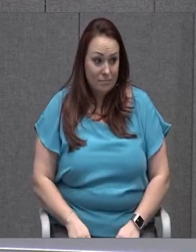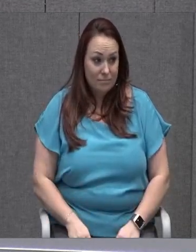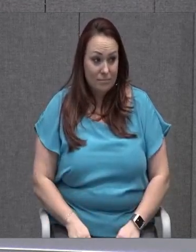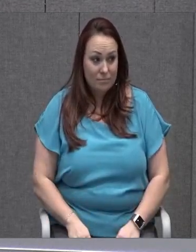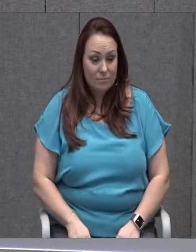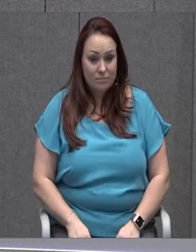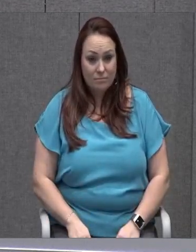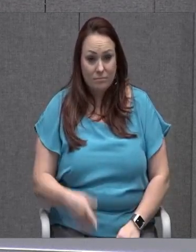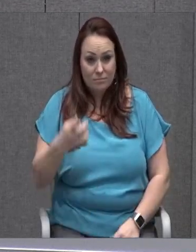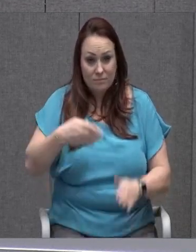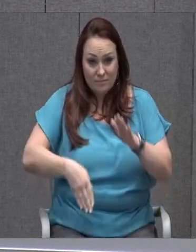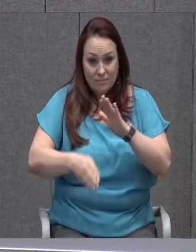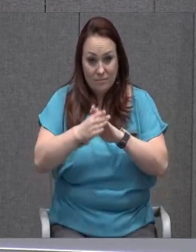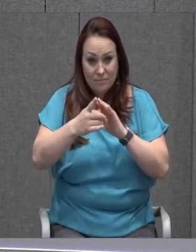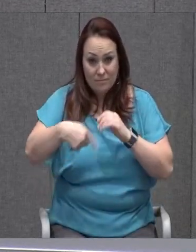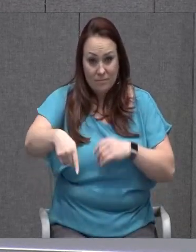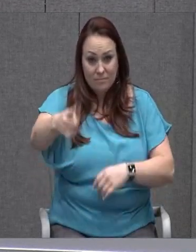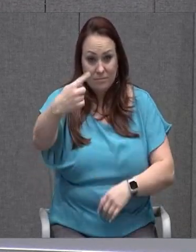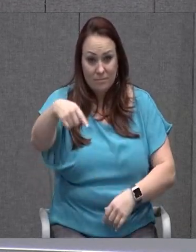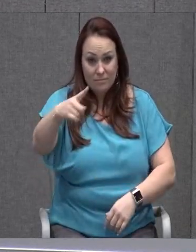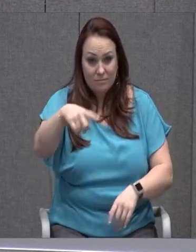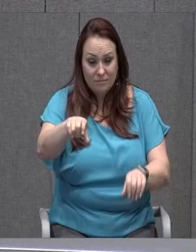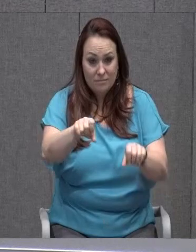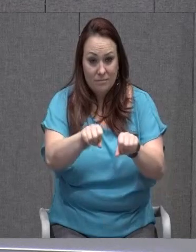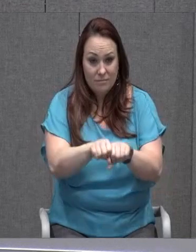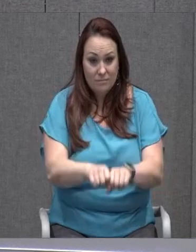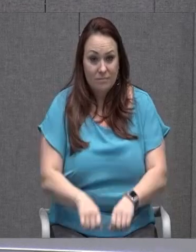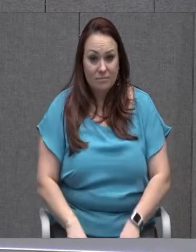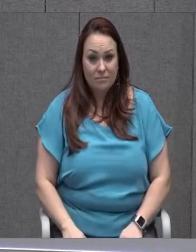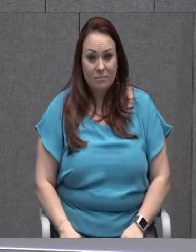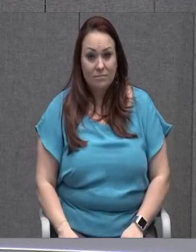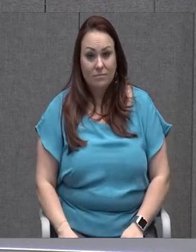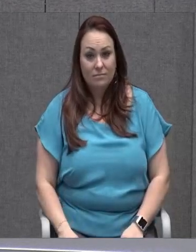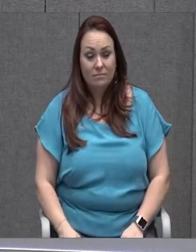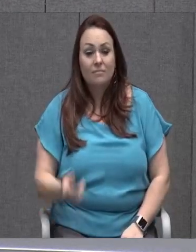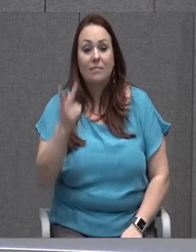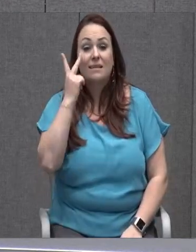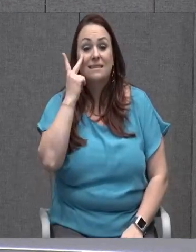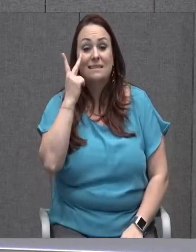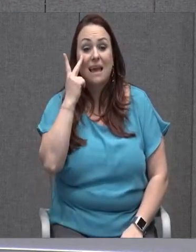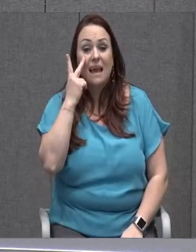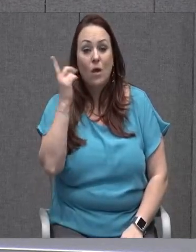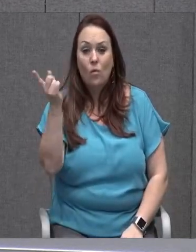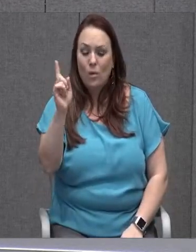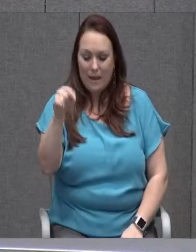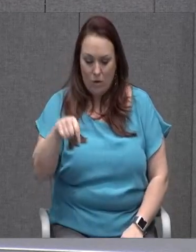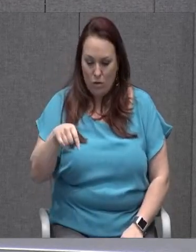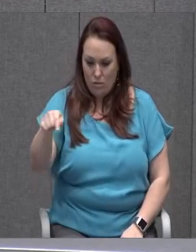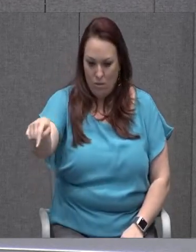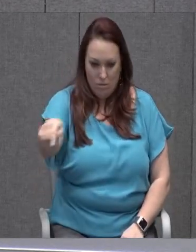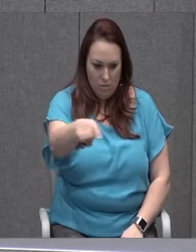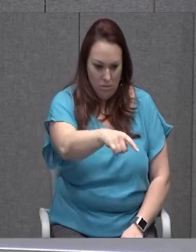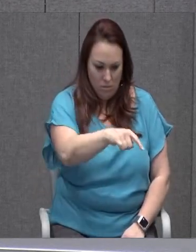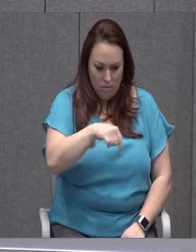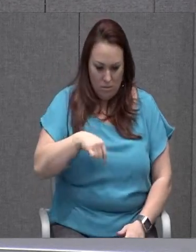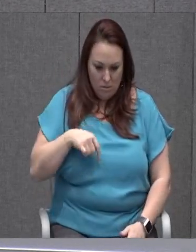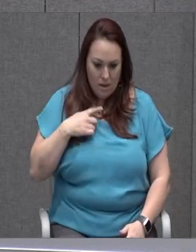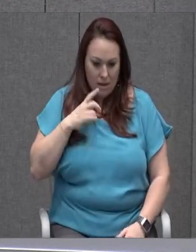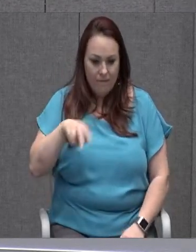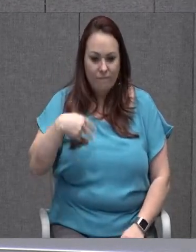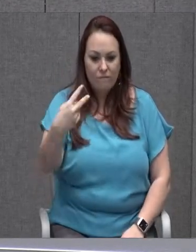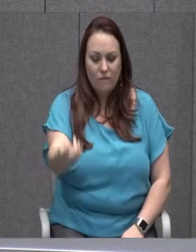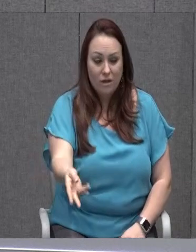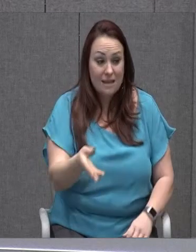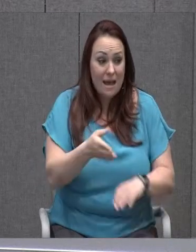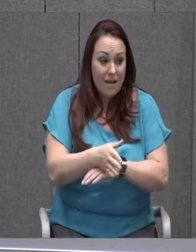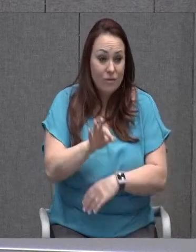vuelta a tu zapato. Y a ver cómo cae. Okay? You're going to see where your shoe falls after you flip